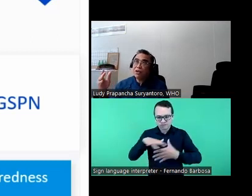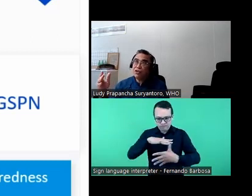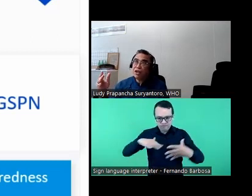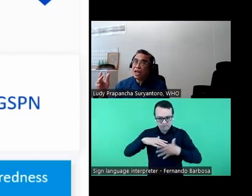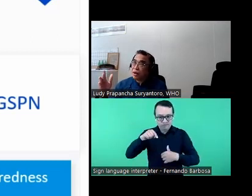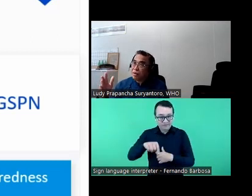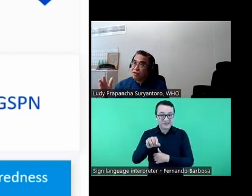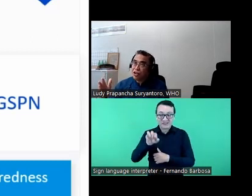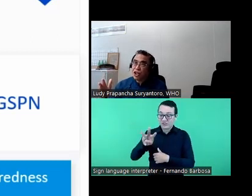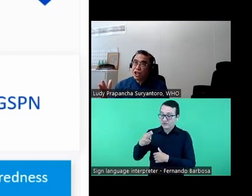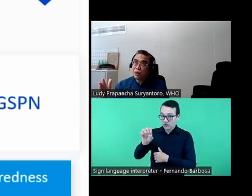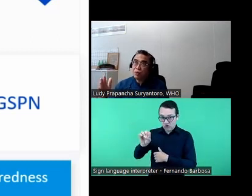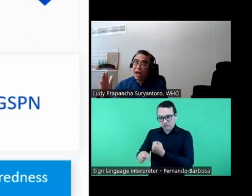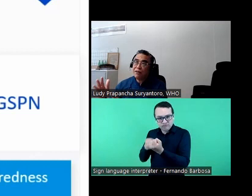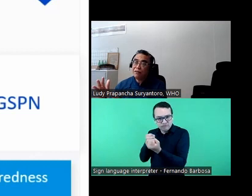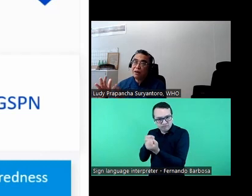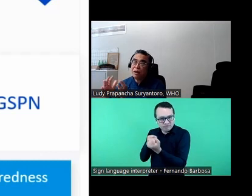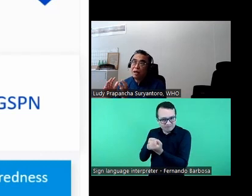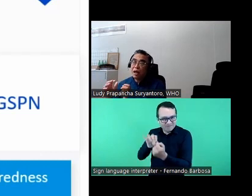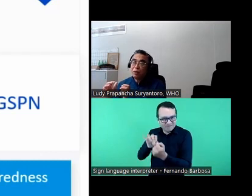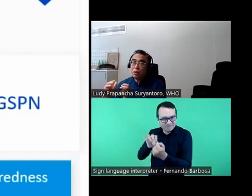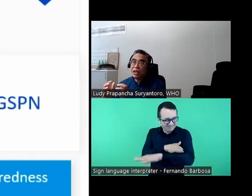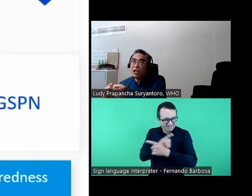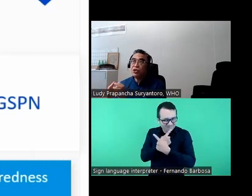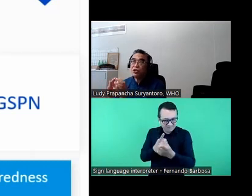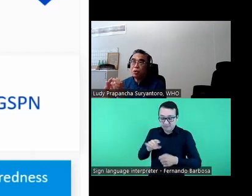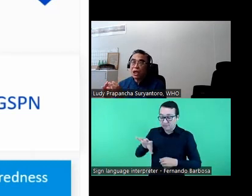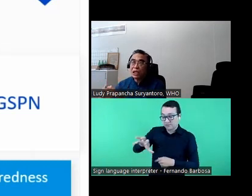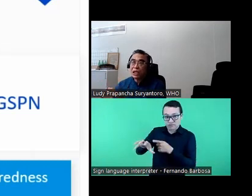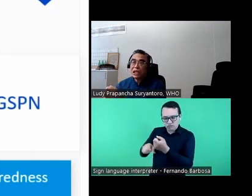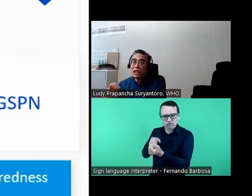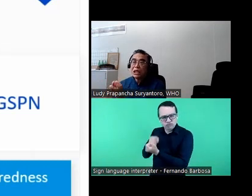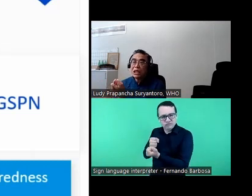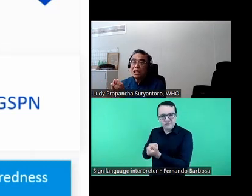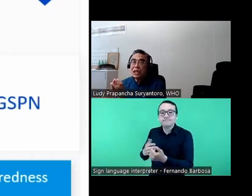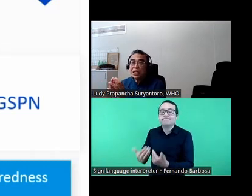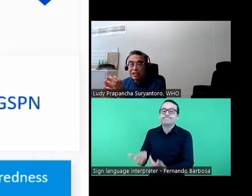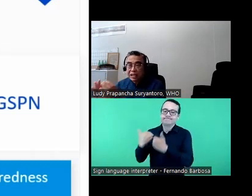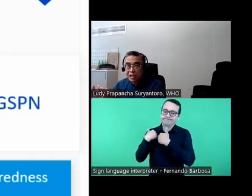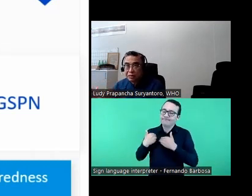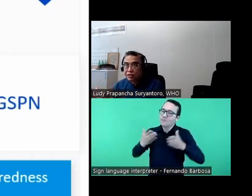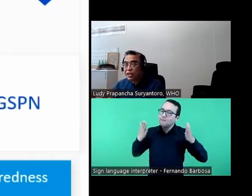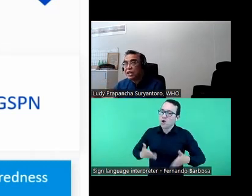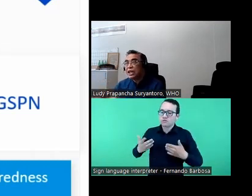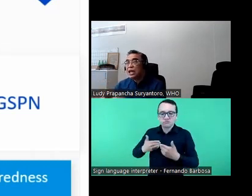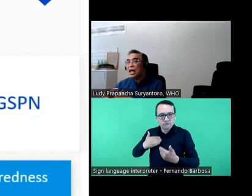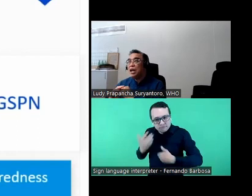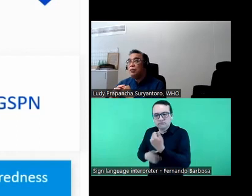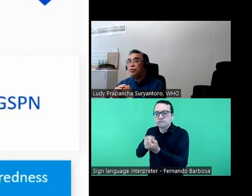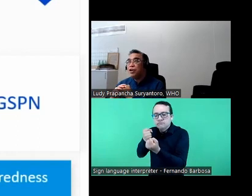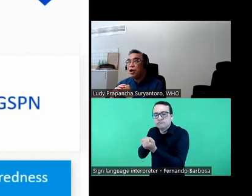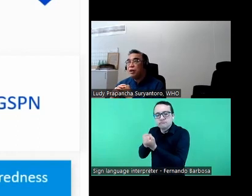supporting country. I mentioned earlier, we have our obligation to support country in assessing their risks, in